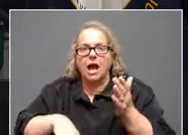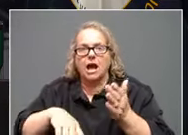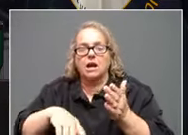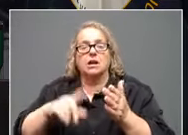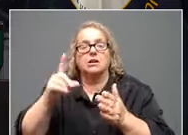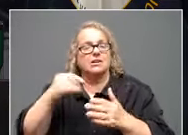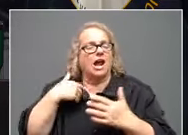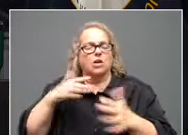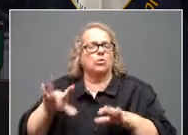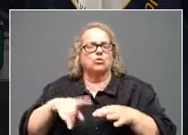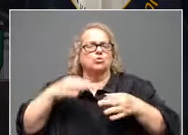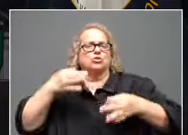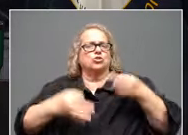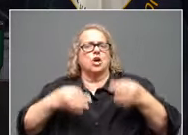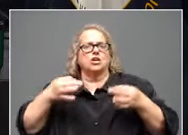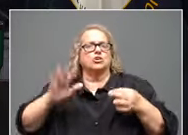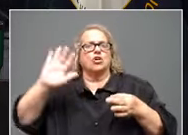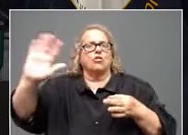decisions they make